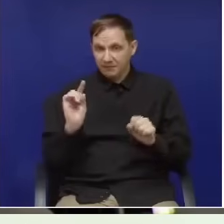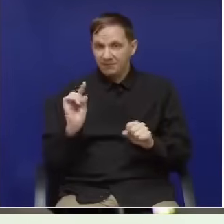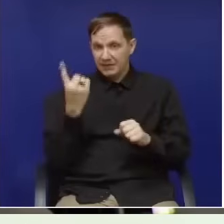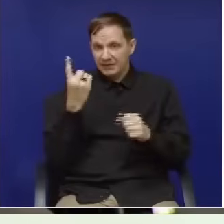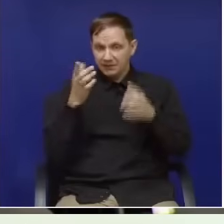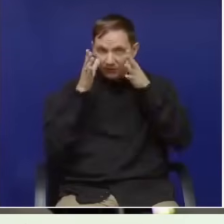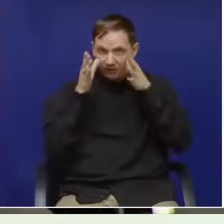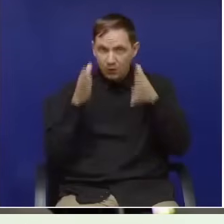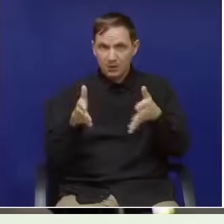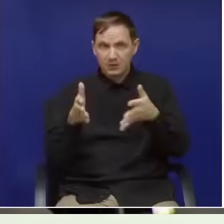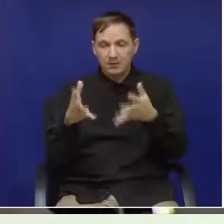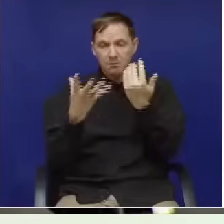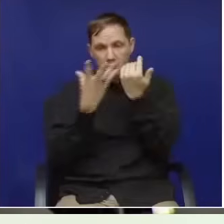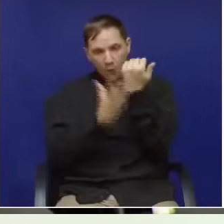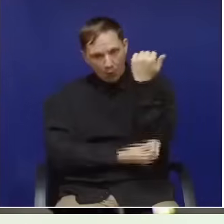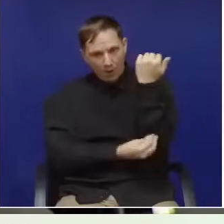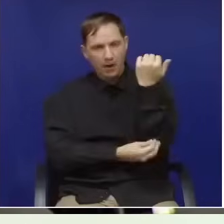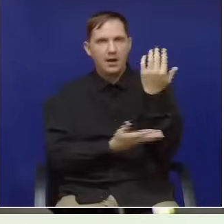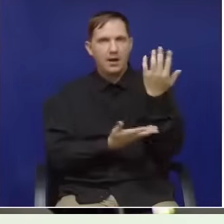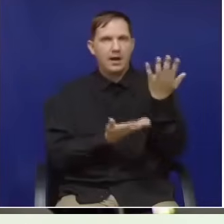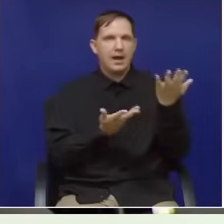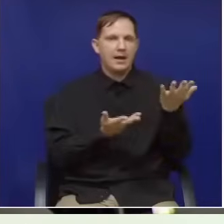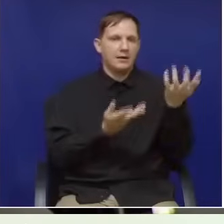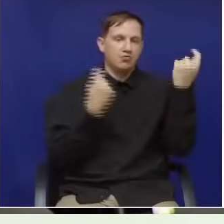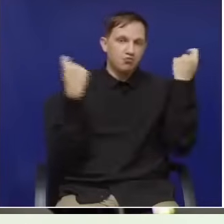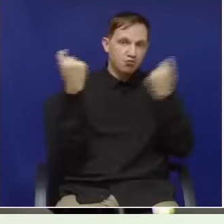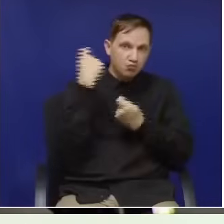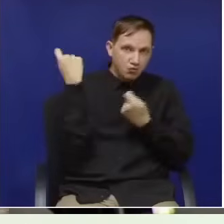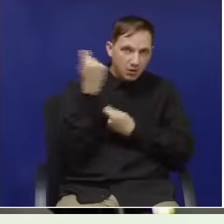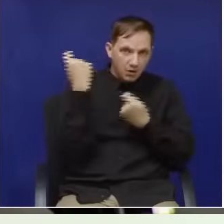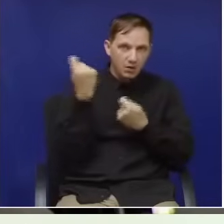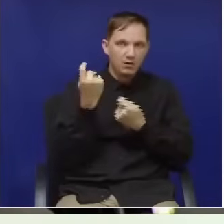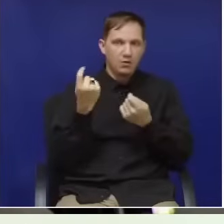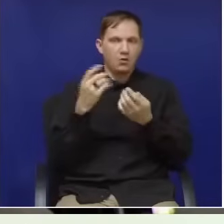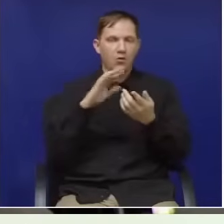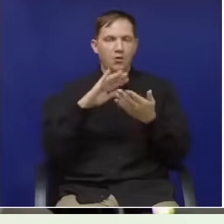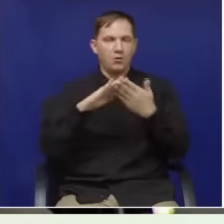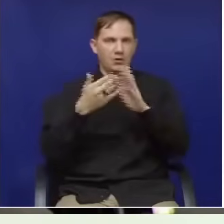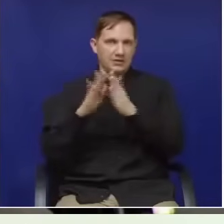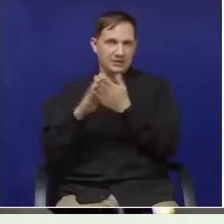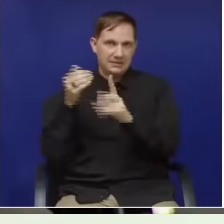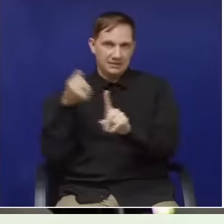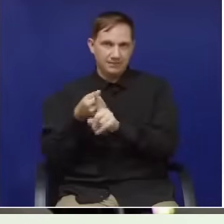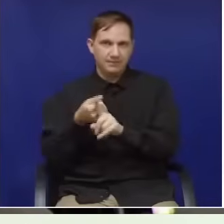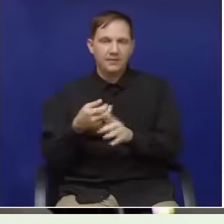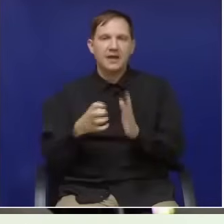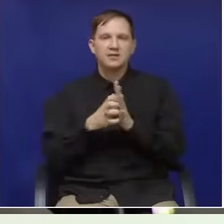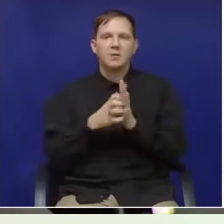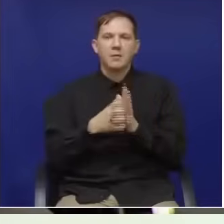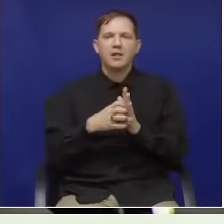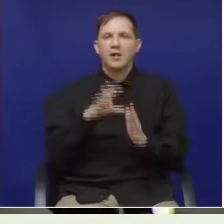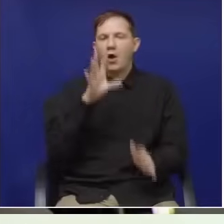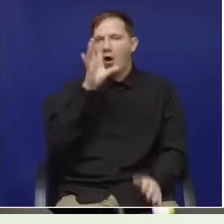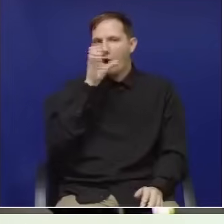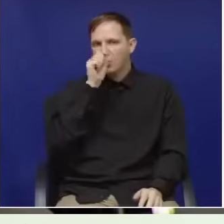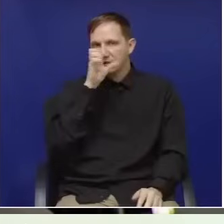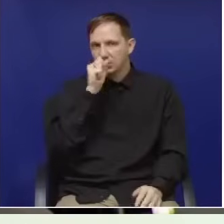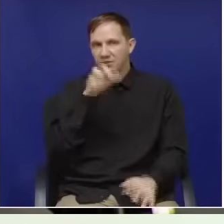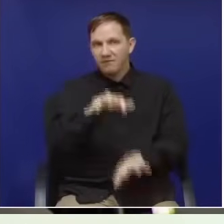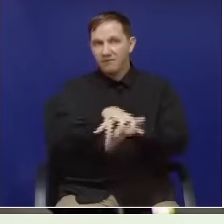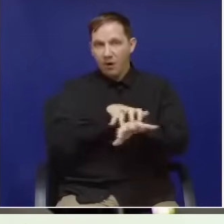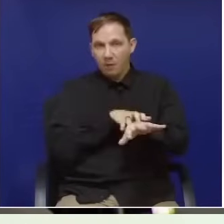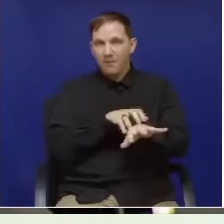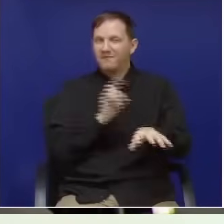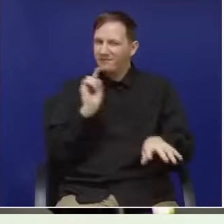those poor and underserved and rural communities that are seeing the biggest impact. It was in Orange Farm that we launched the very first